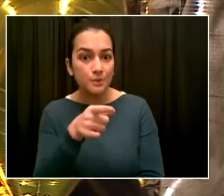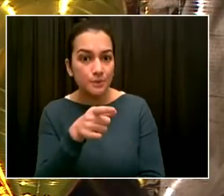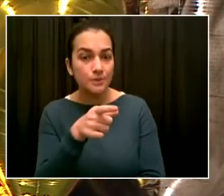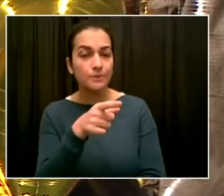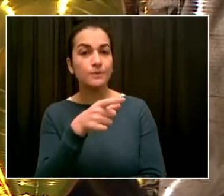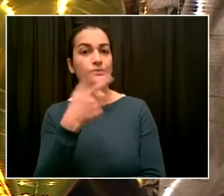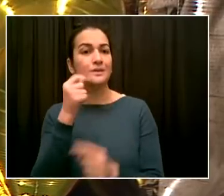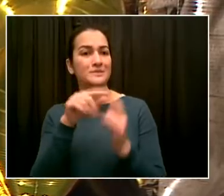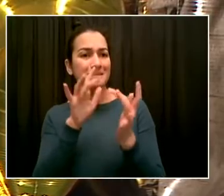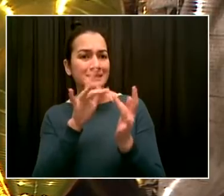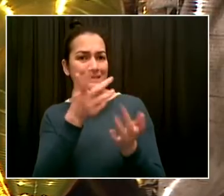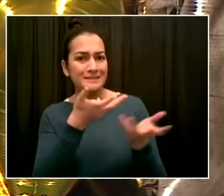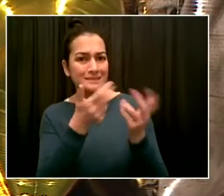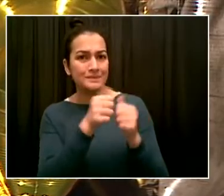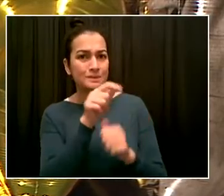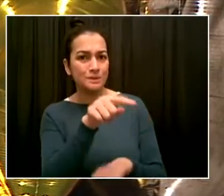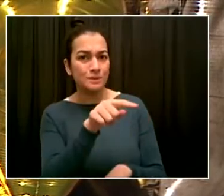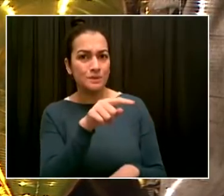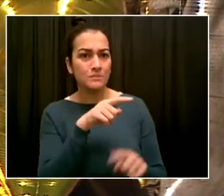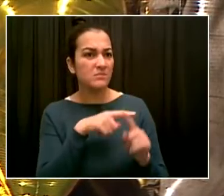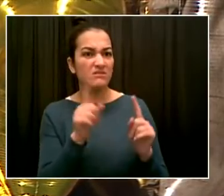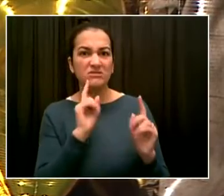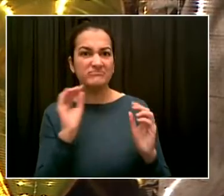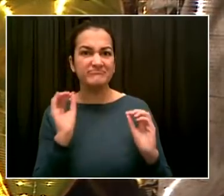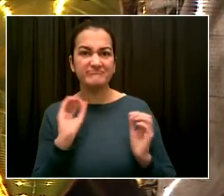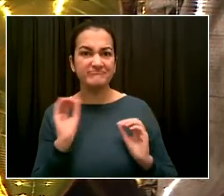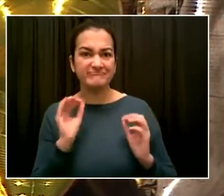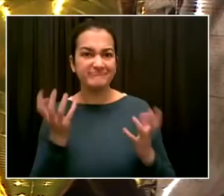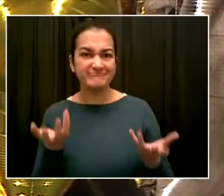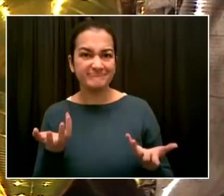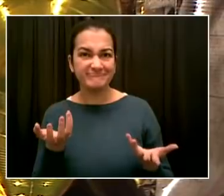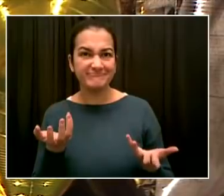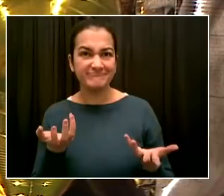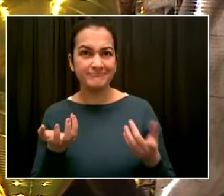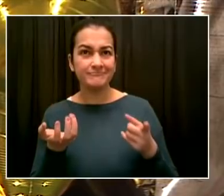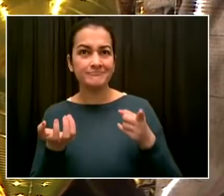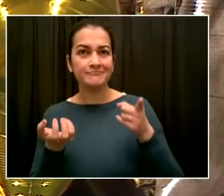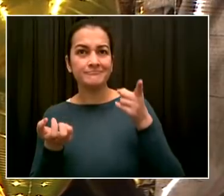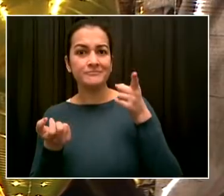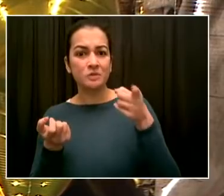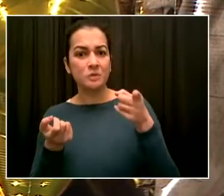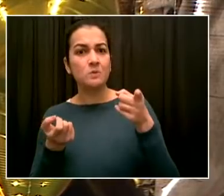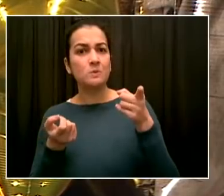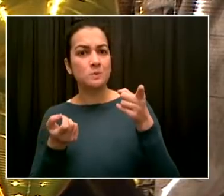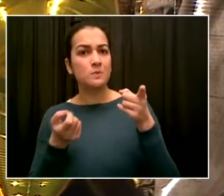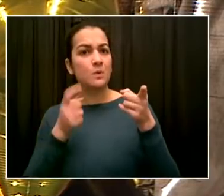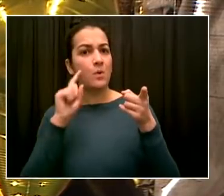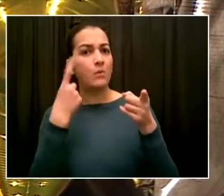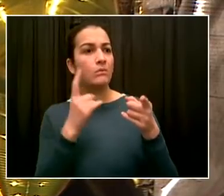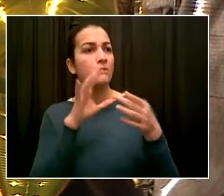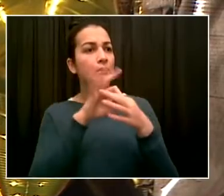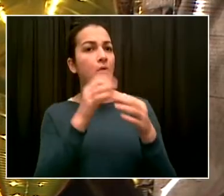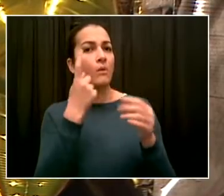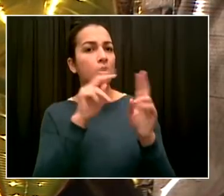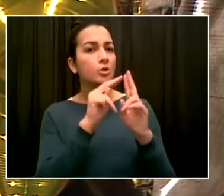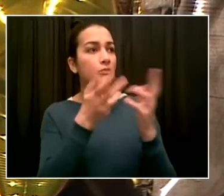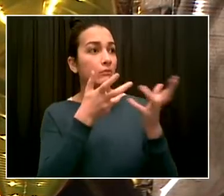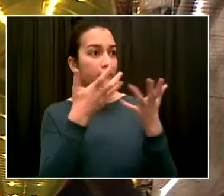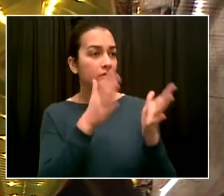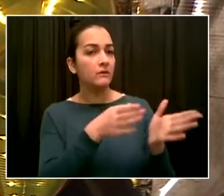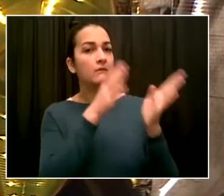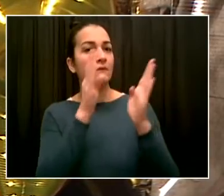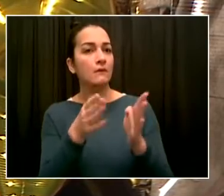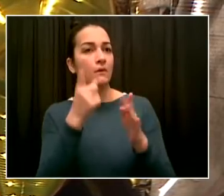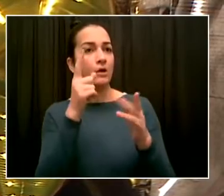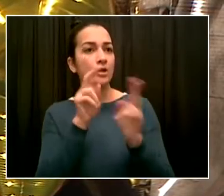one department at a time and created an adversarial setting. And so I guess Mr. Lieber mentioned, Jano mentioned, the